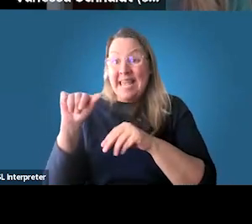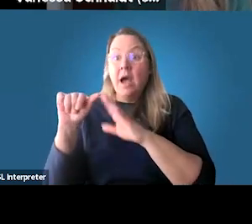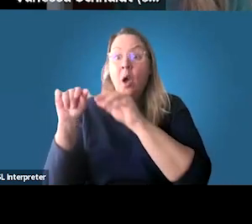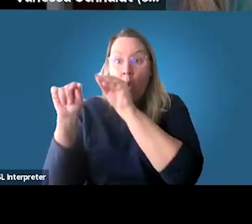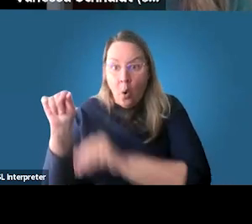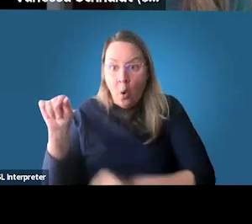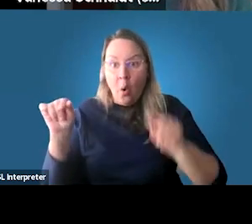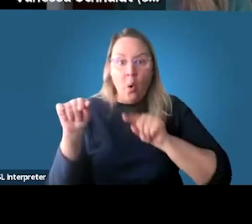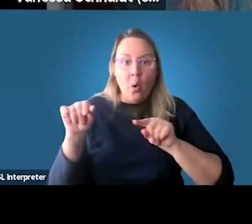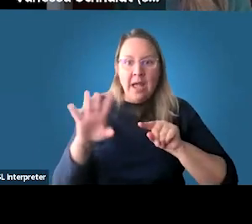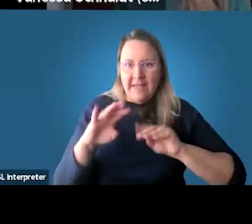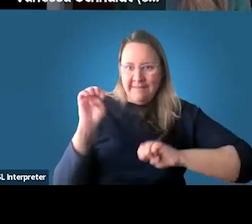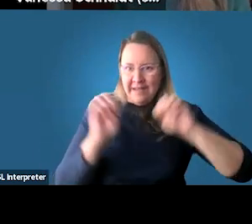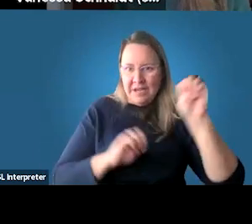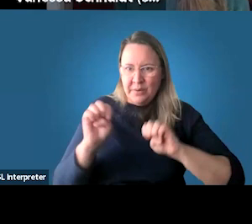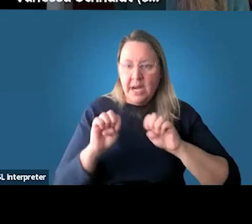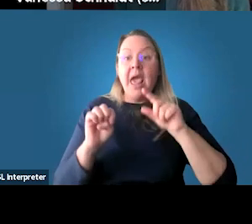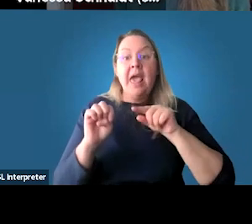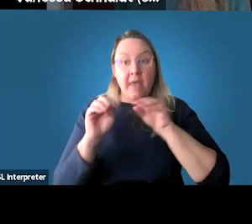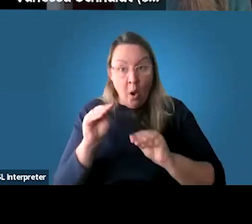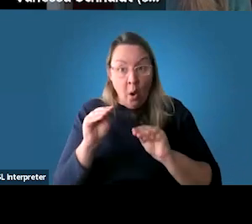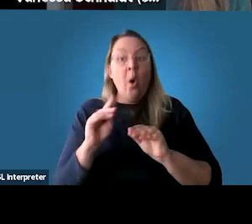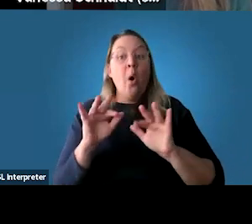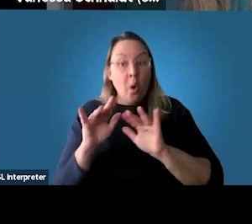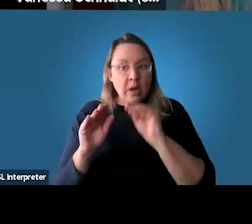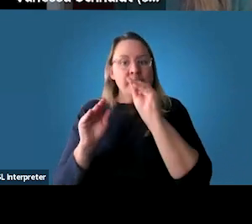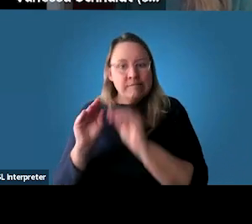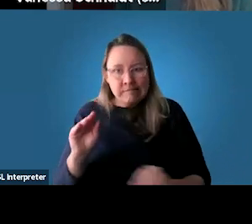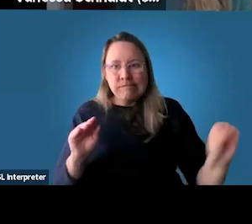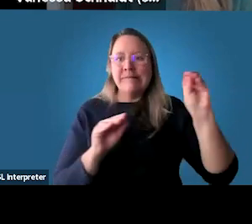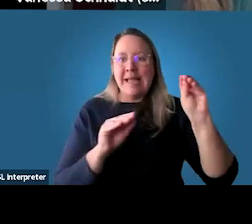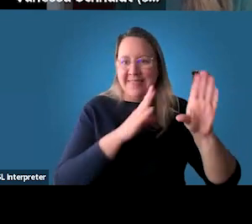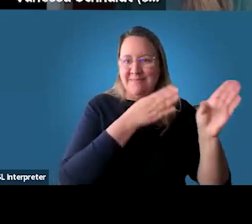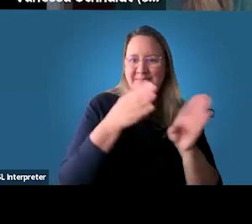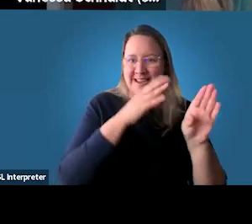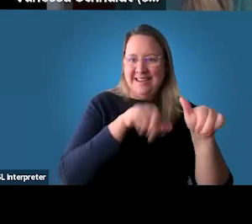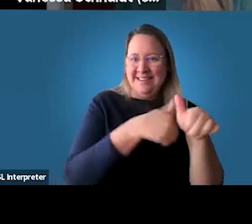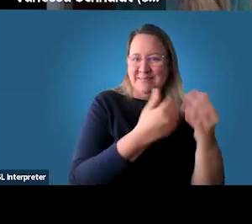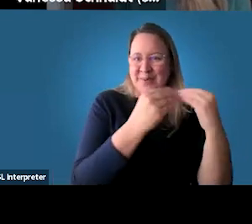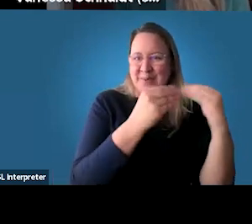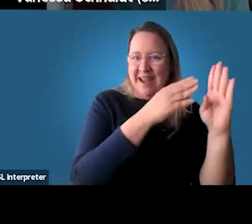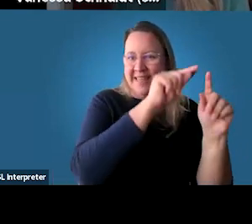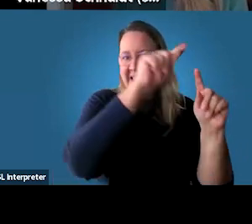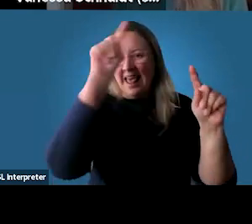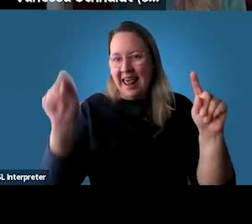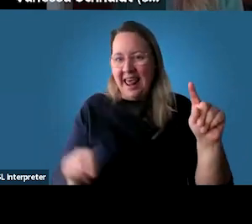those insights to inform and strengthen our next set of plans.